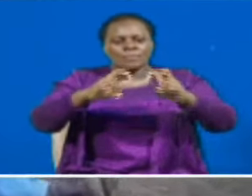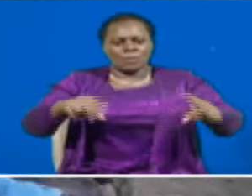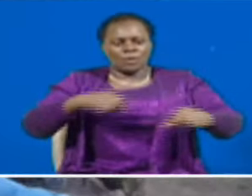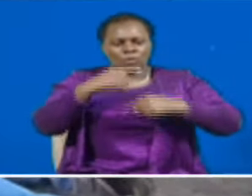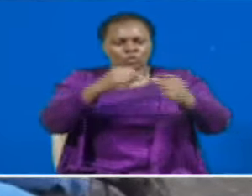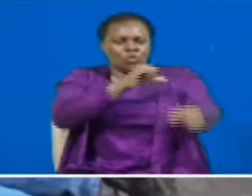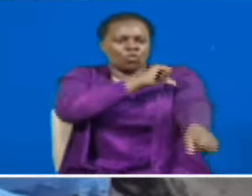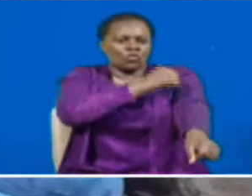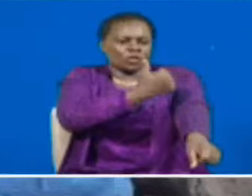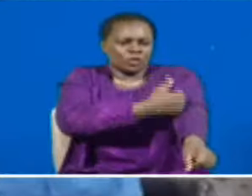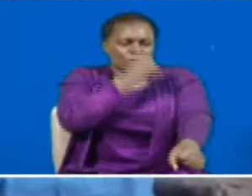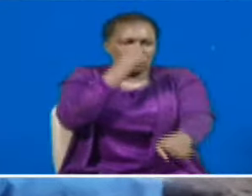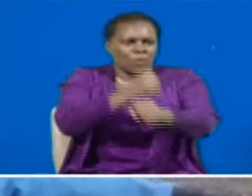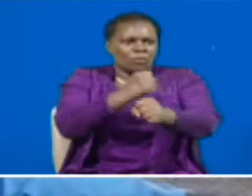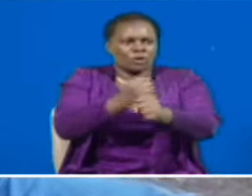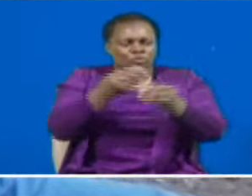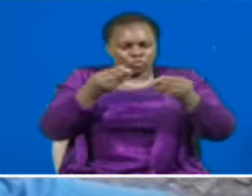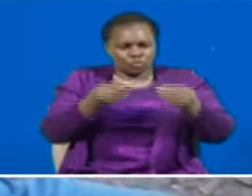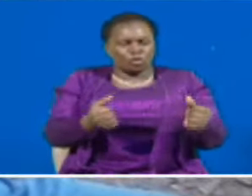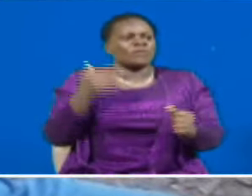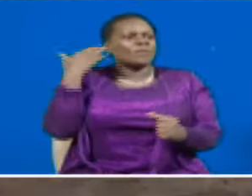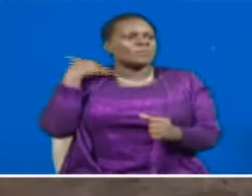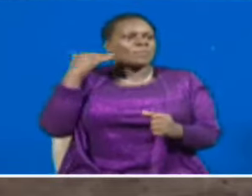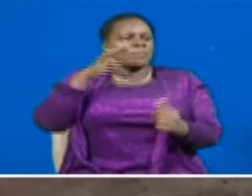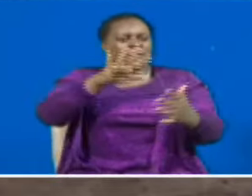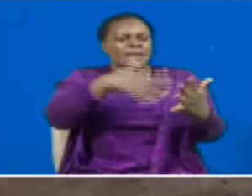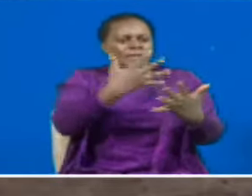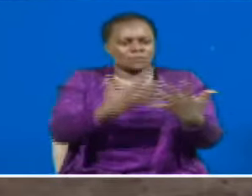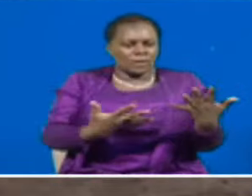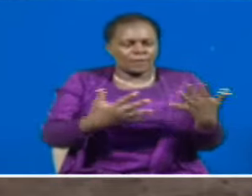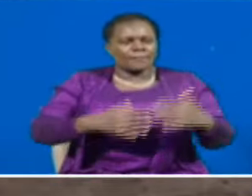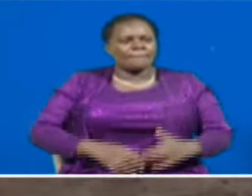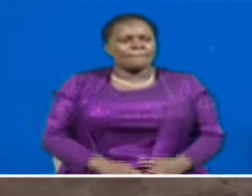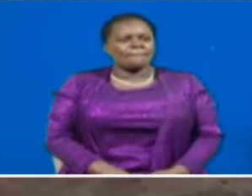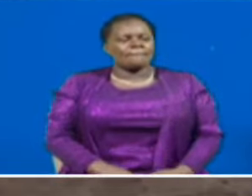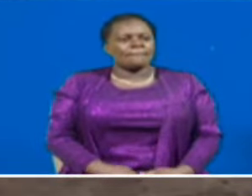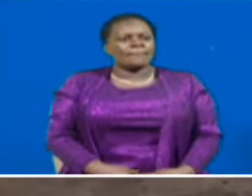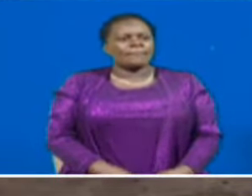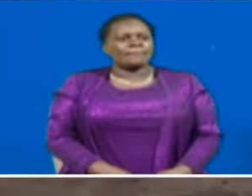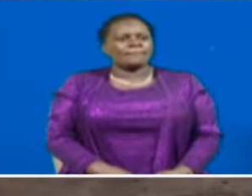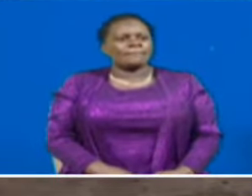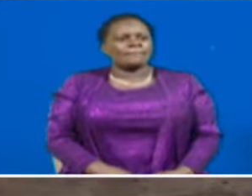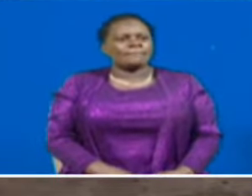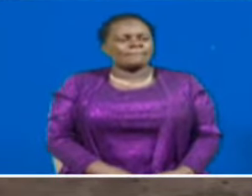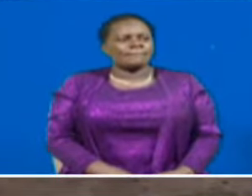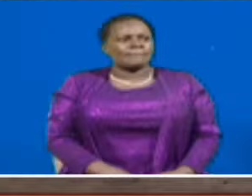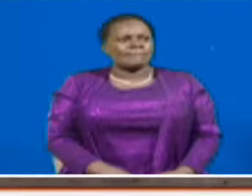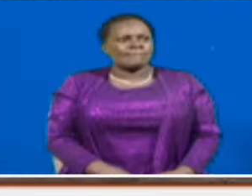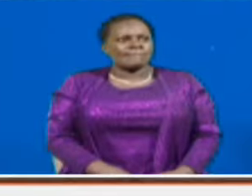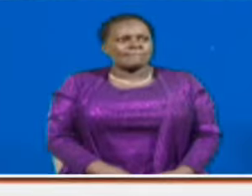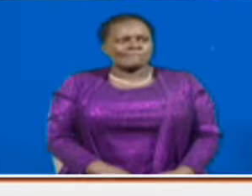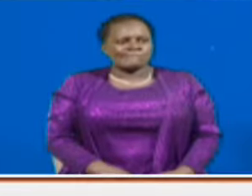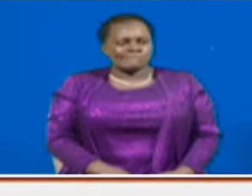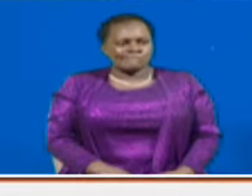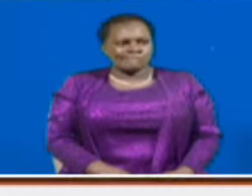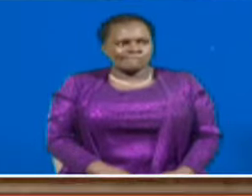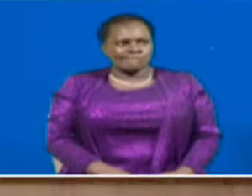as authorities work to dismantle these criminal networks. Ode Francis, KTN News, Nairobi.